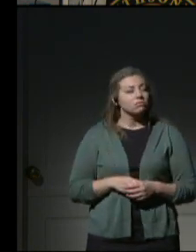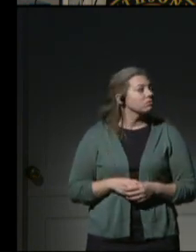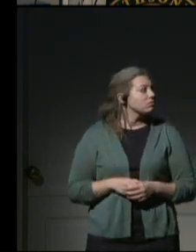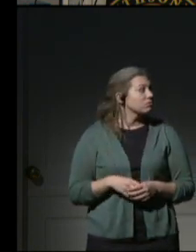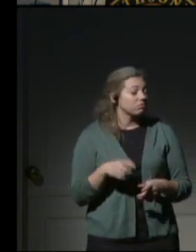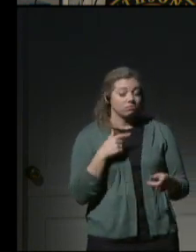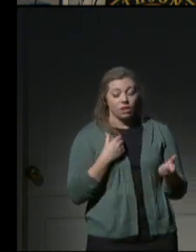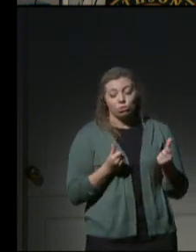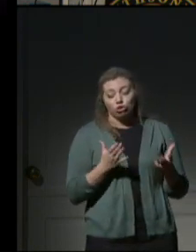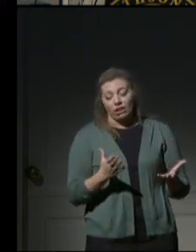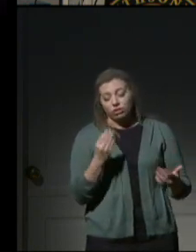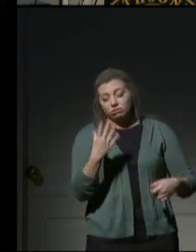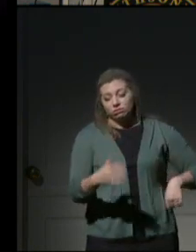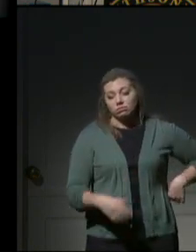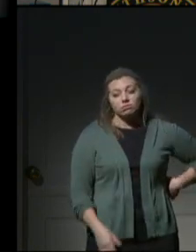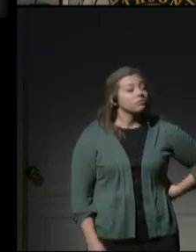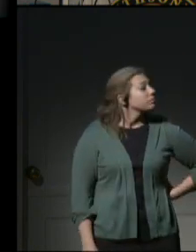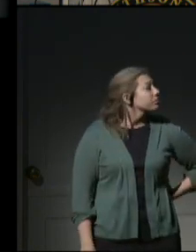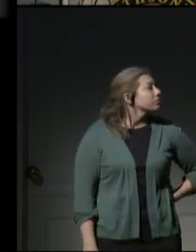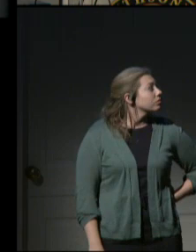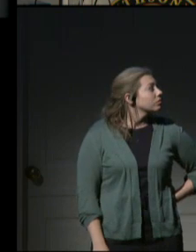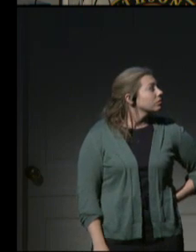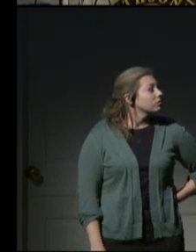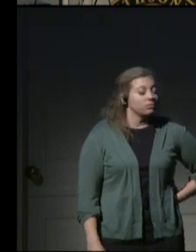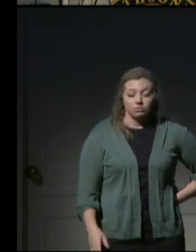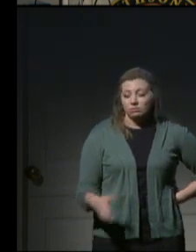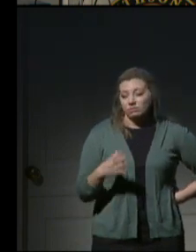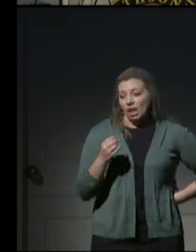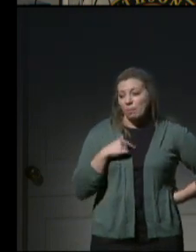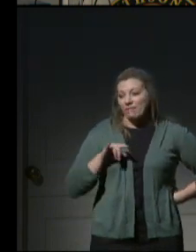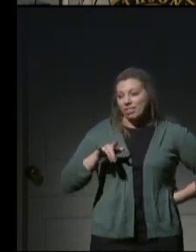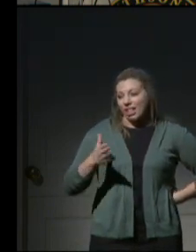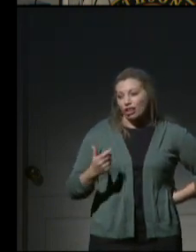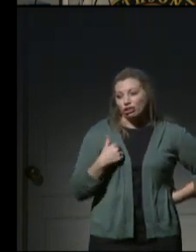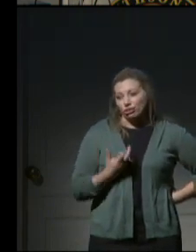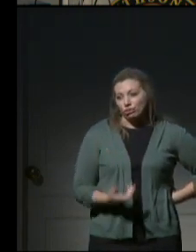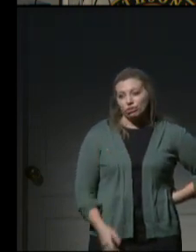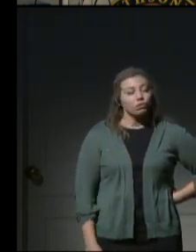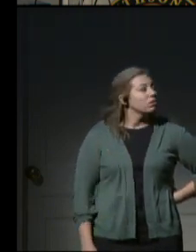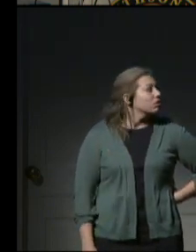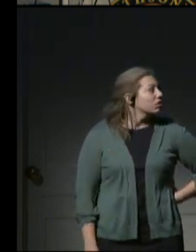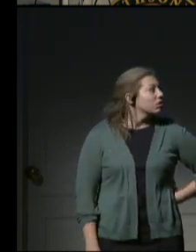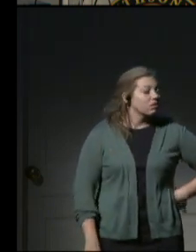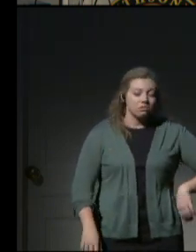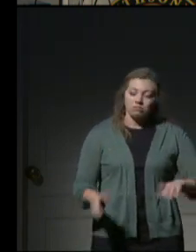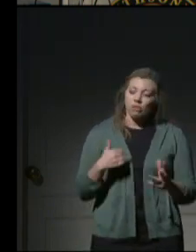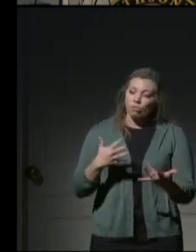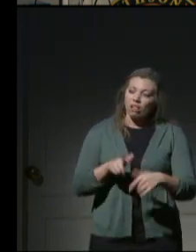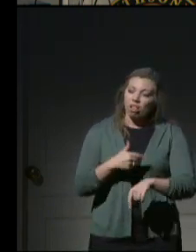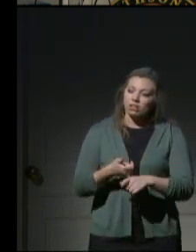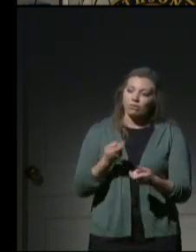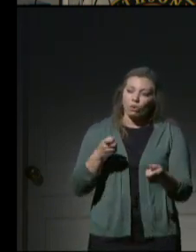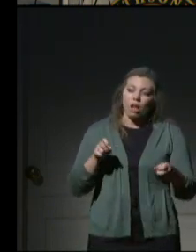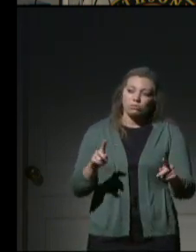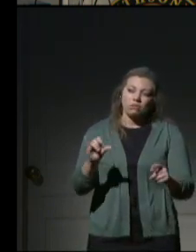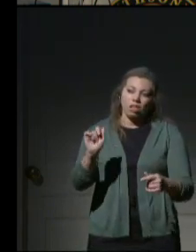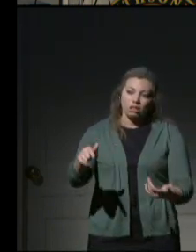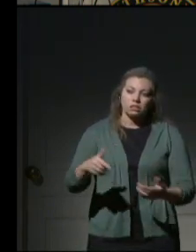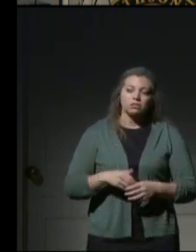I'm a driver, and I'm a flyer. I waited a long time for a shot like